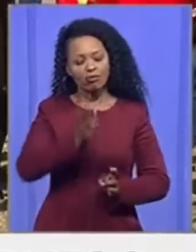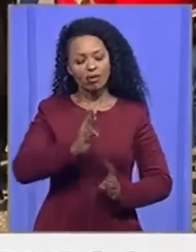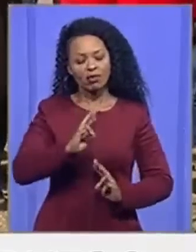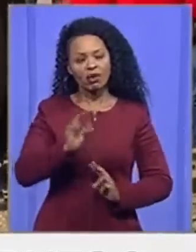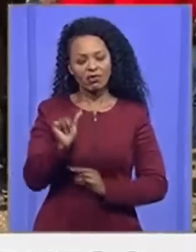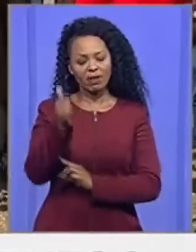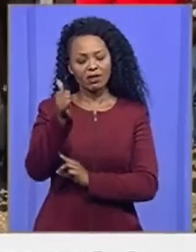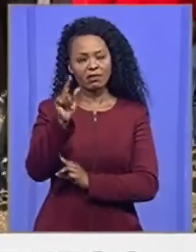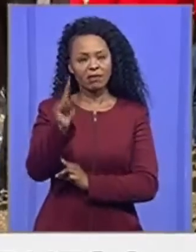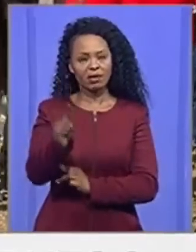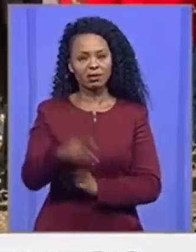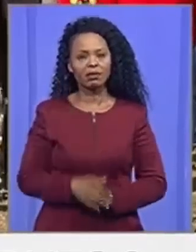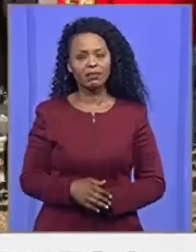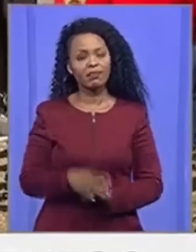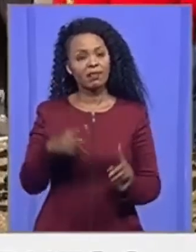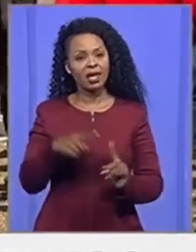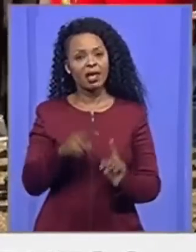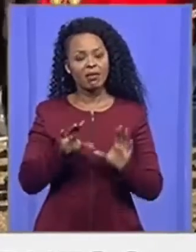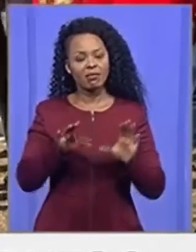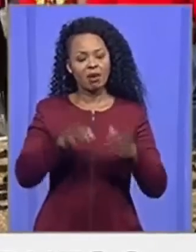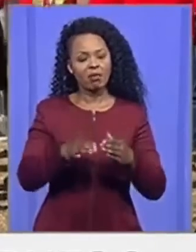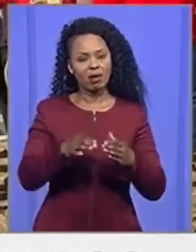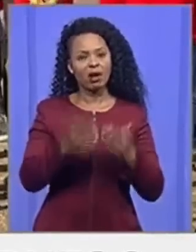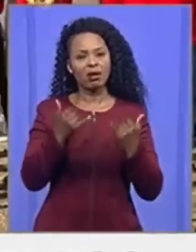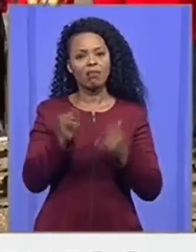tseka ho fumana moputso wa diranta tse